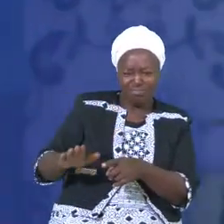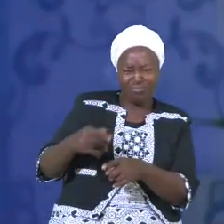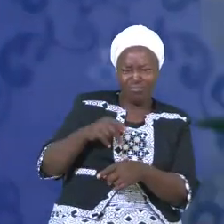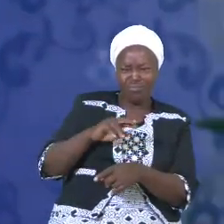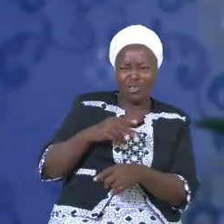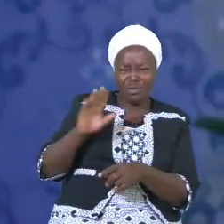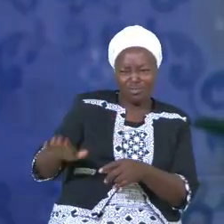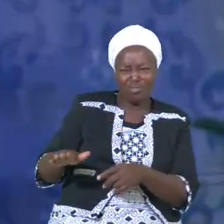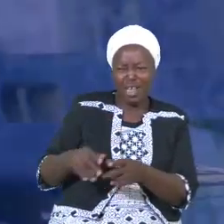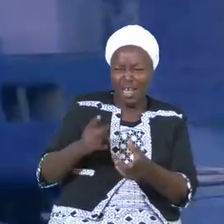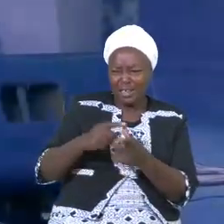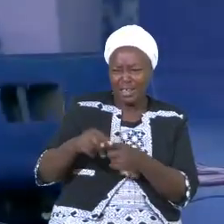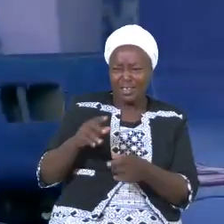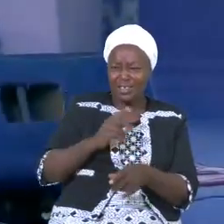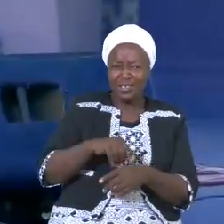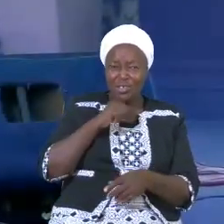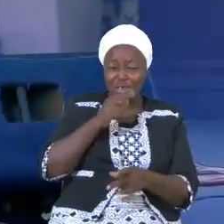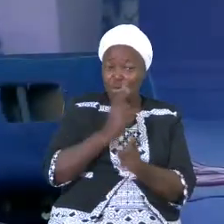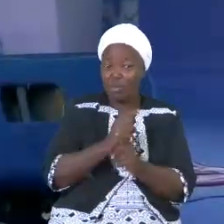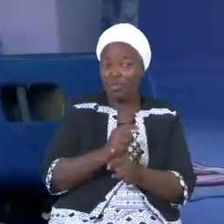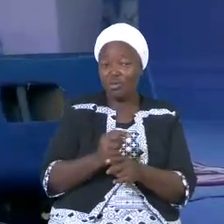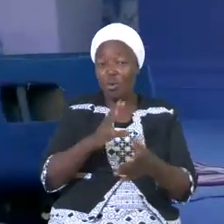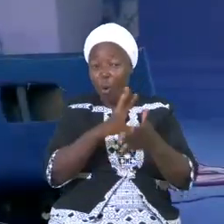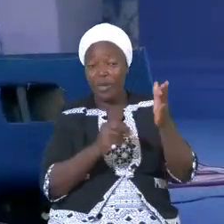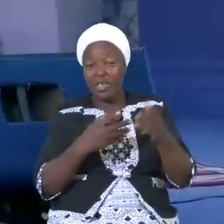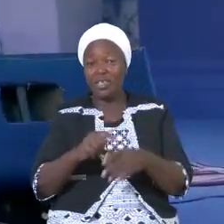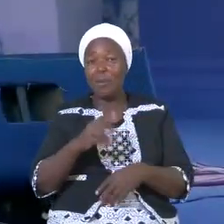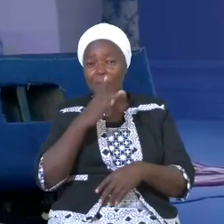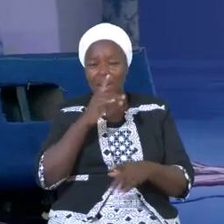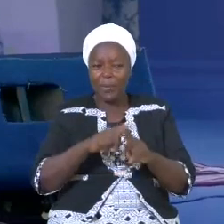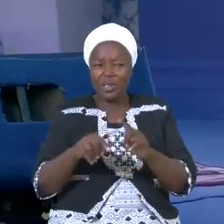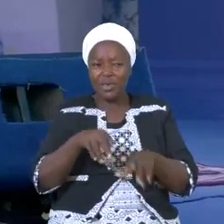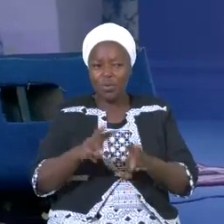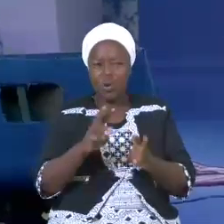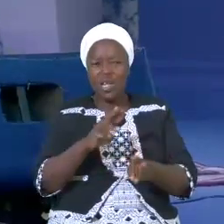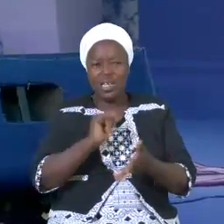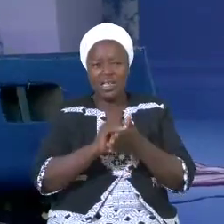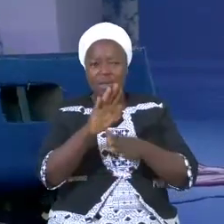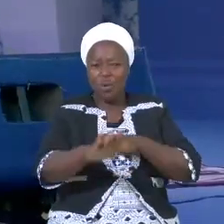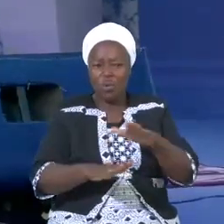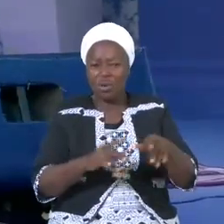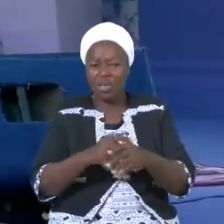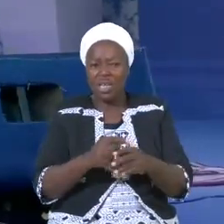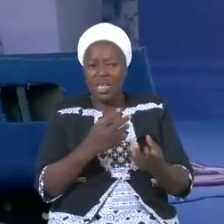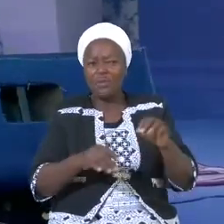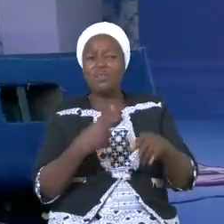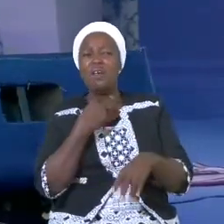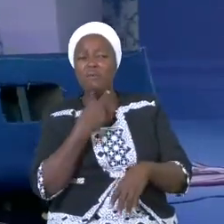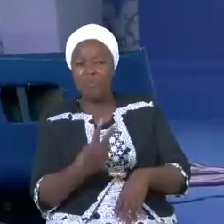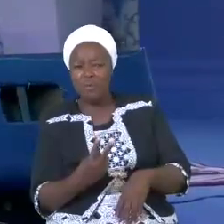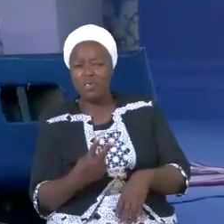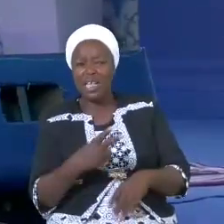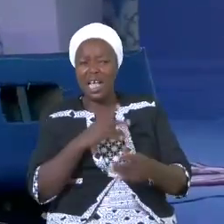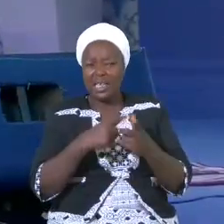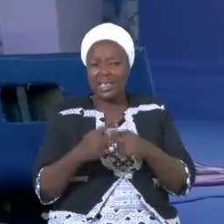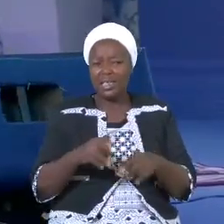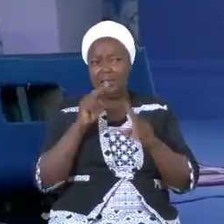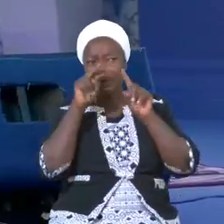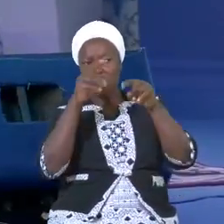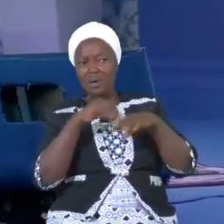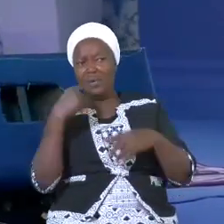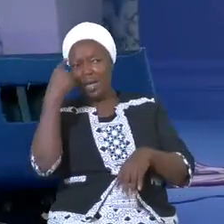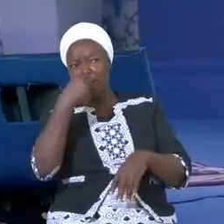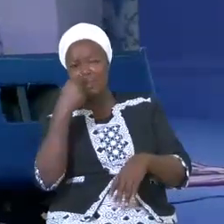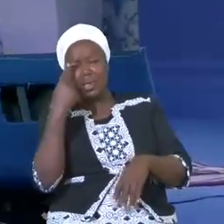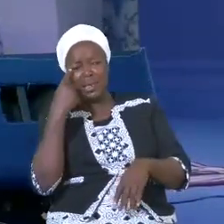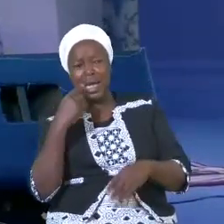trying to copy the mother but the way she walks even the tone of her voice even the look of her eyes